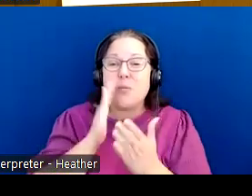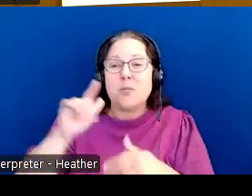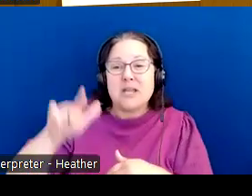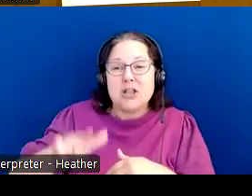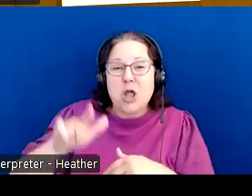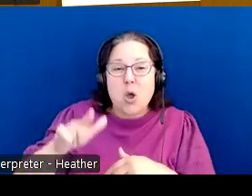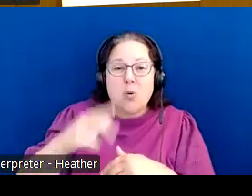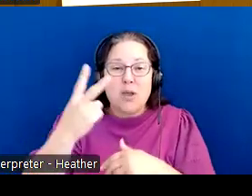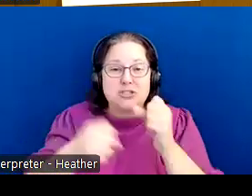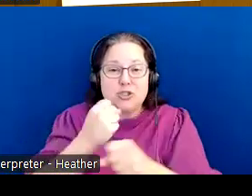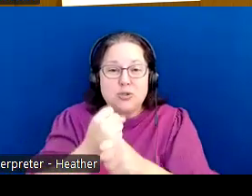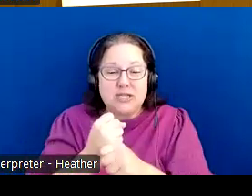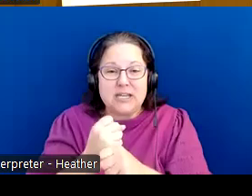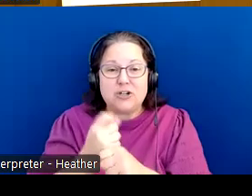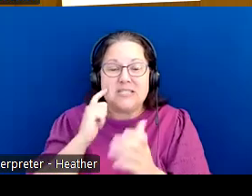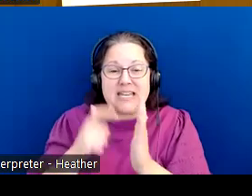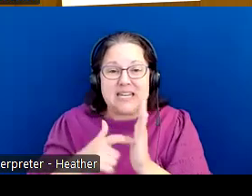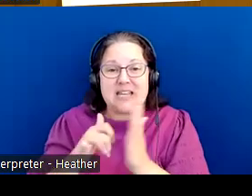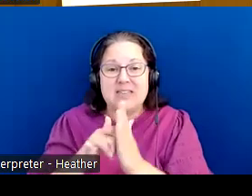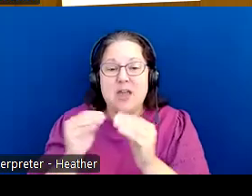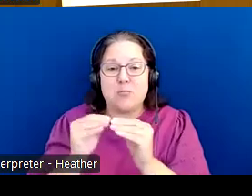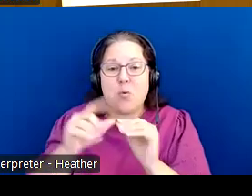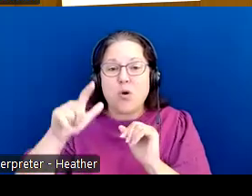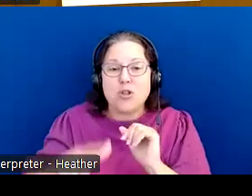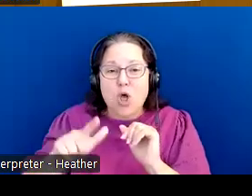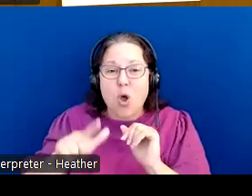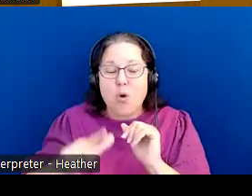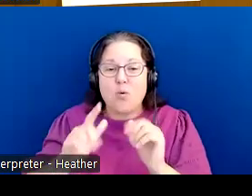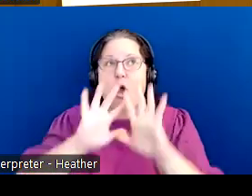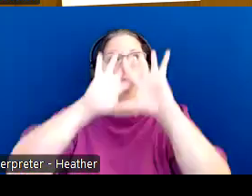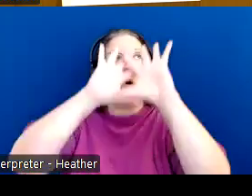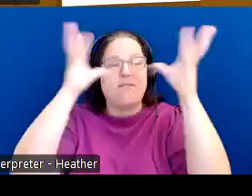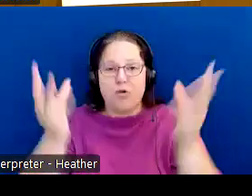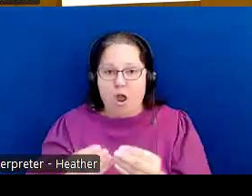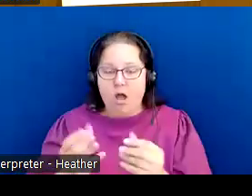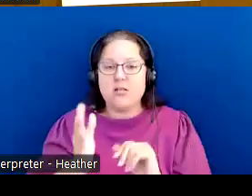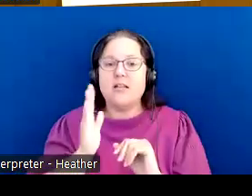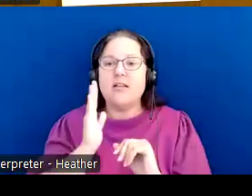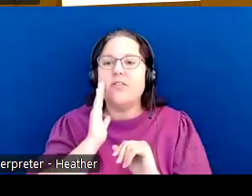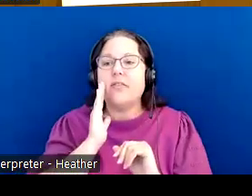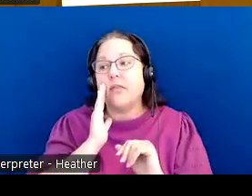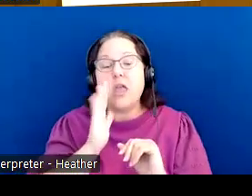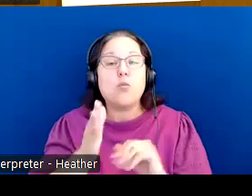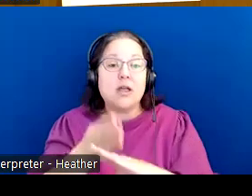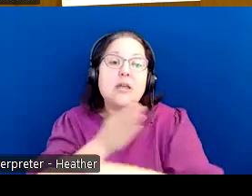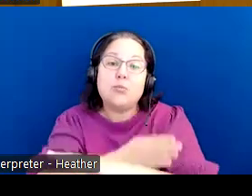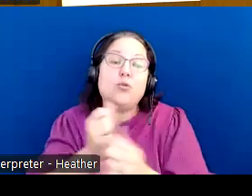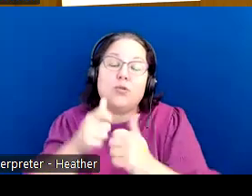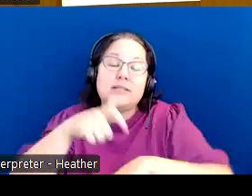years, indicating there's lower level of distress overall, and they do improve over